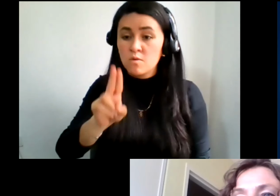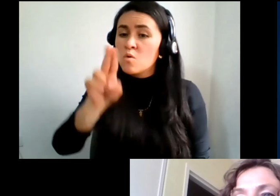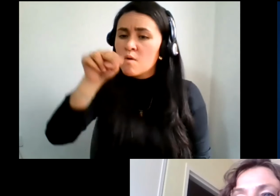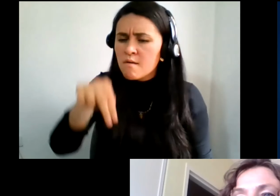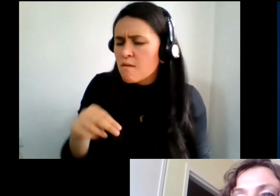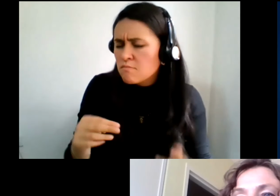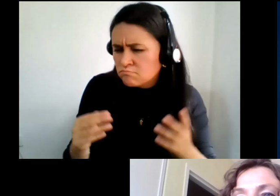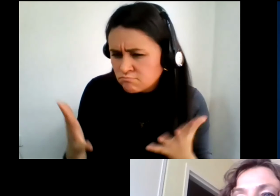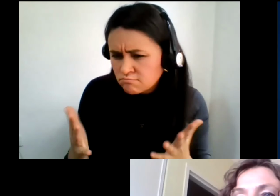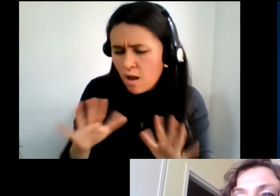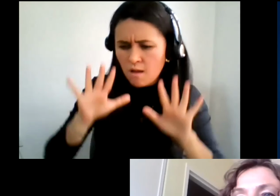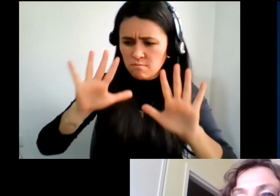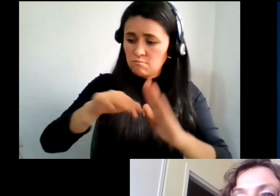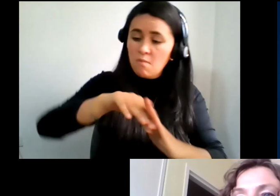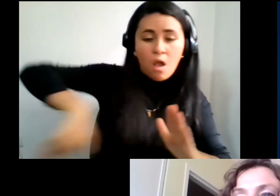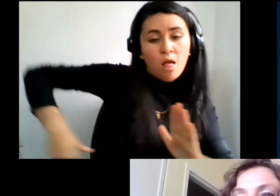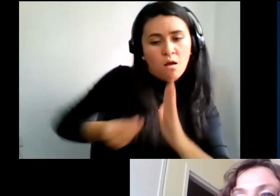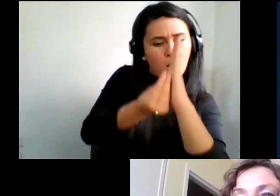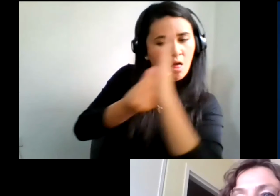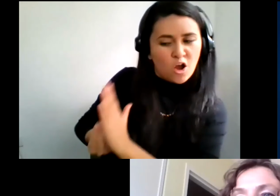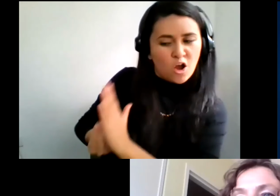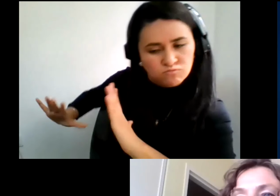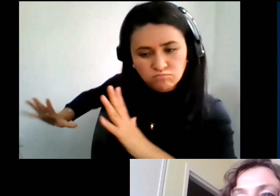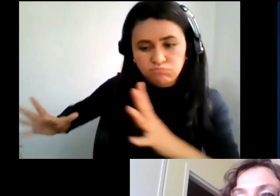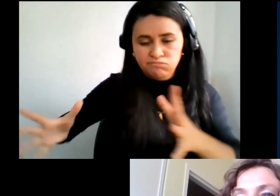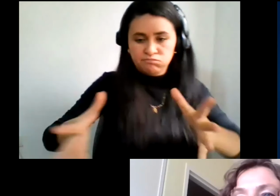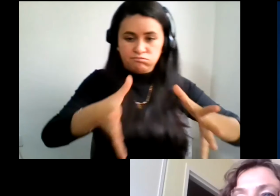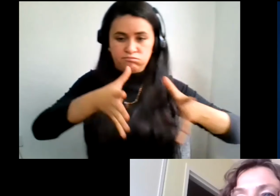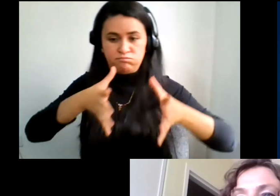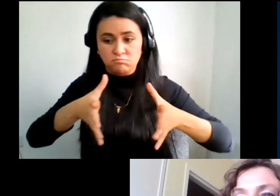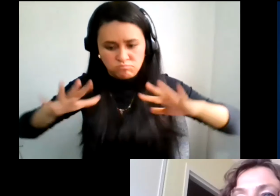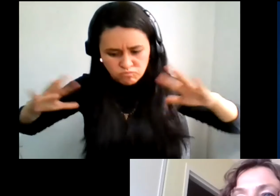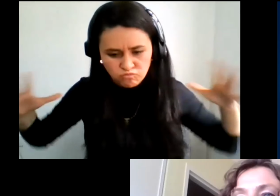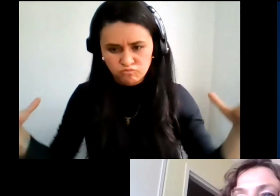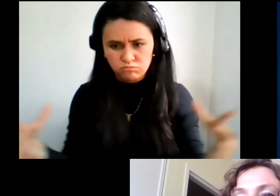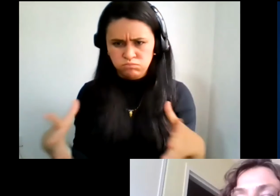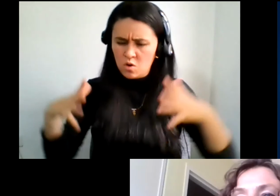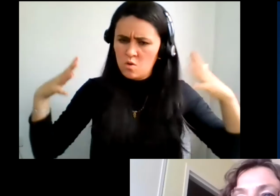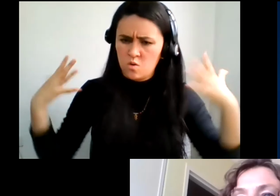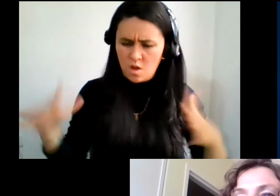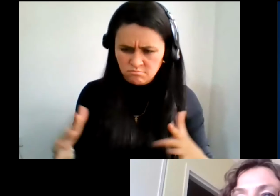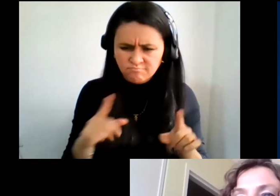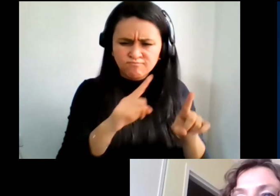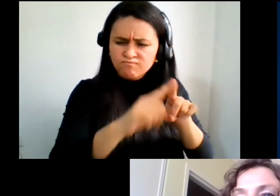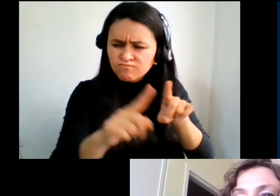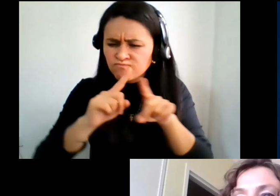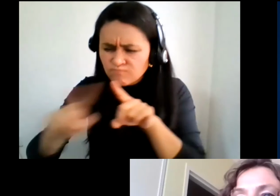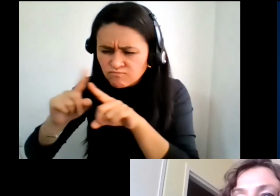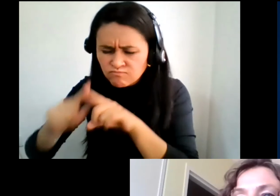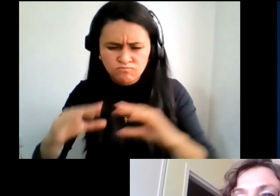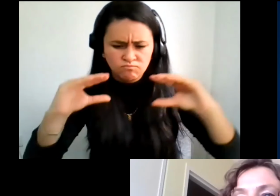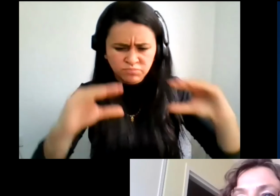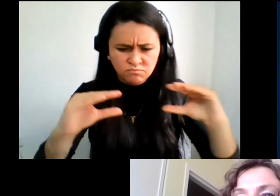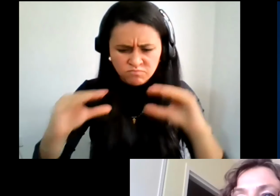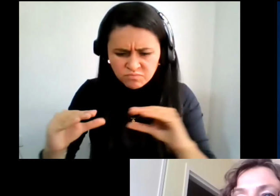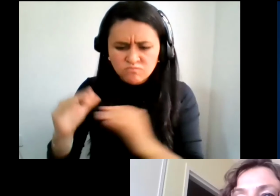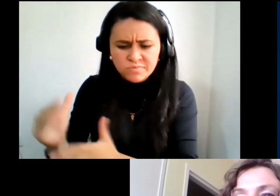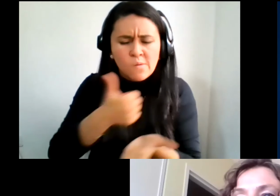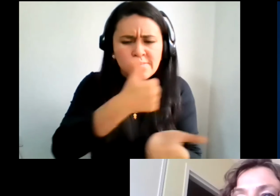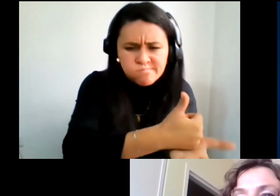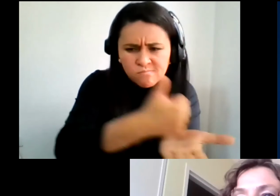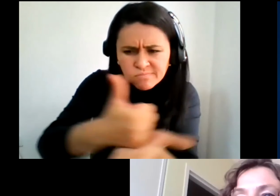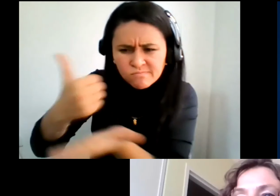several interagency platforms for the eradication of rural poverty. She's published over 50 works and holds a bachelor's and